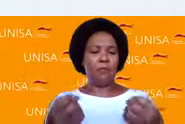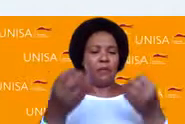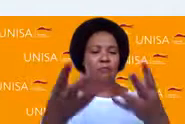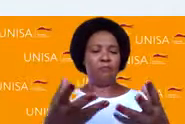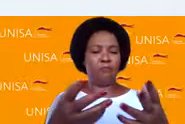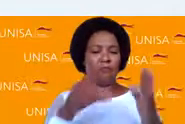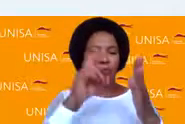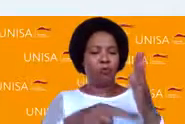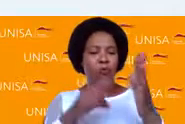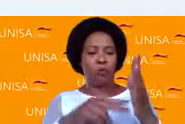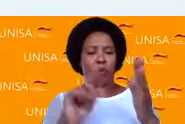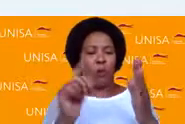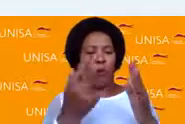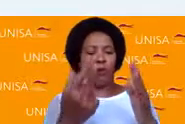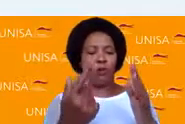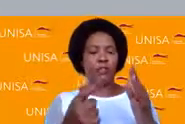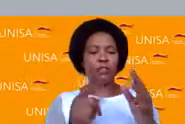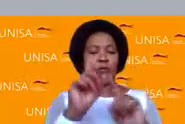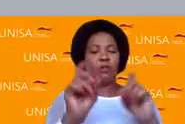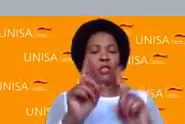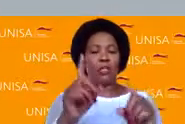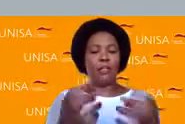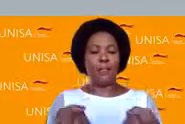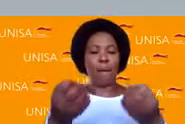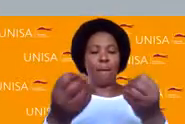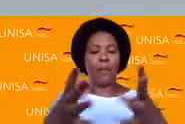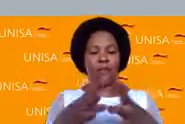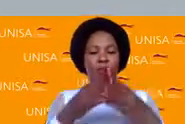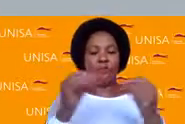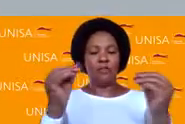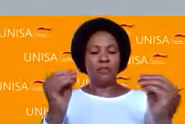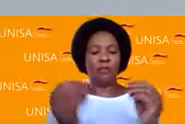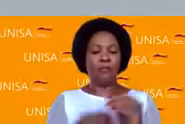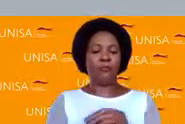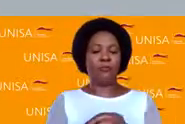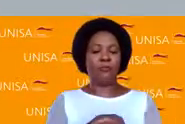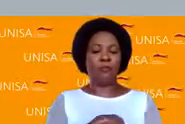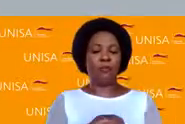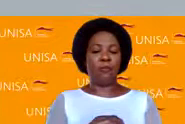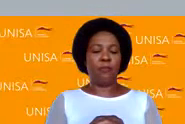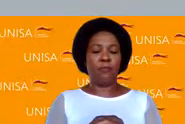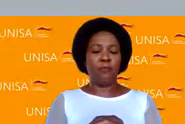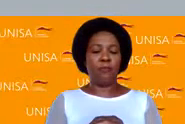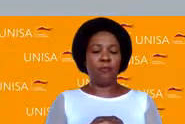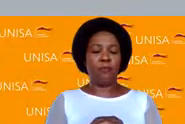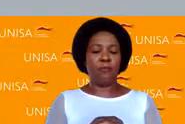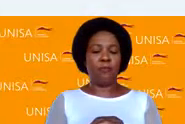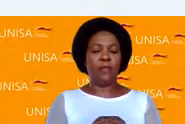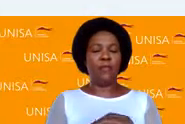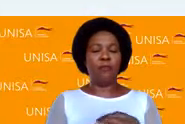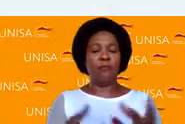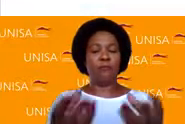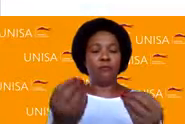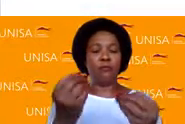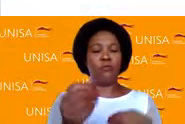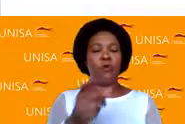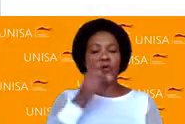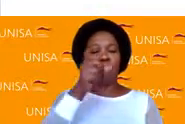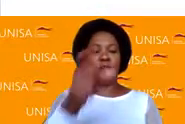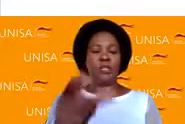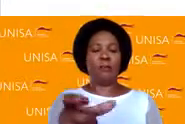all the questions, and then I submit and finish. And we'll give you even another confirmation, submit and finish.